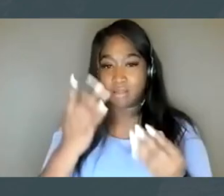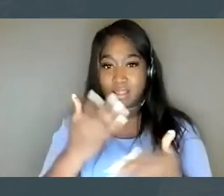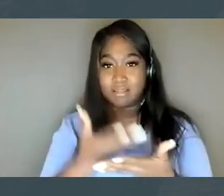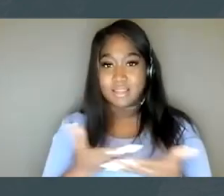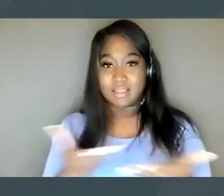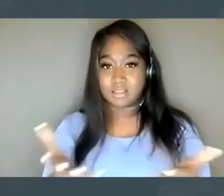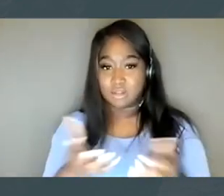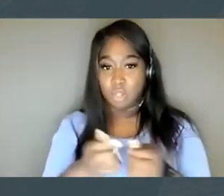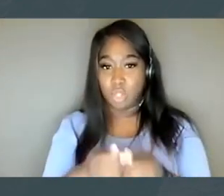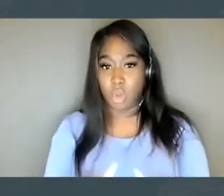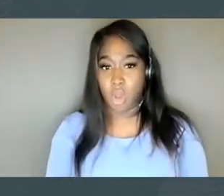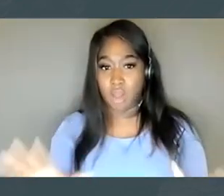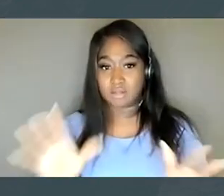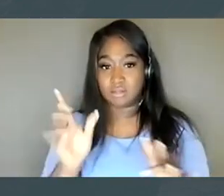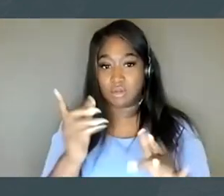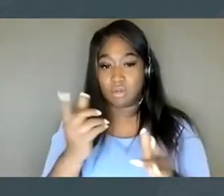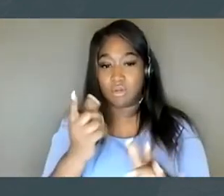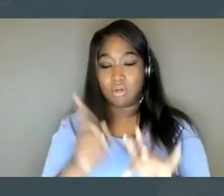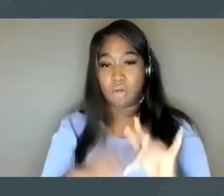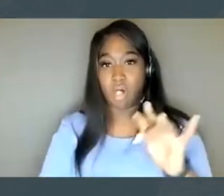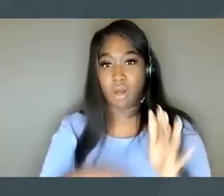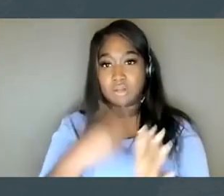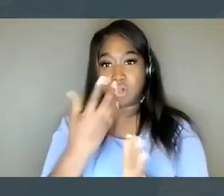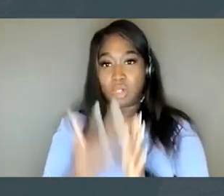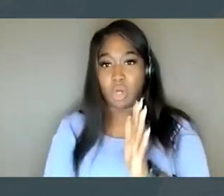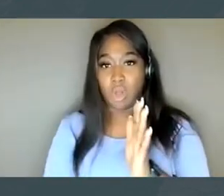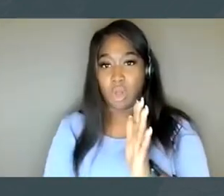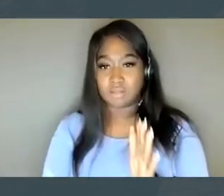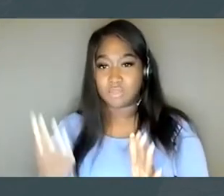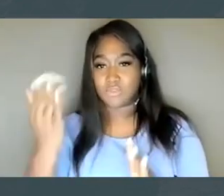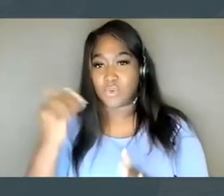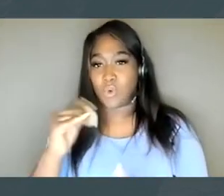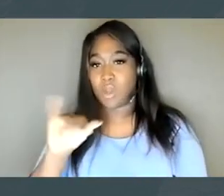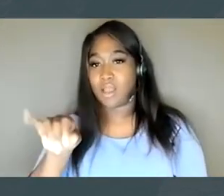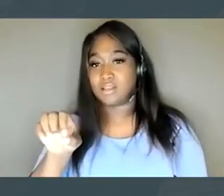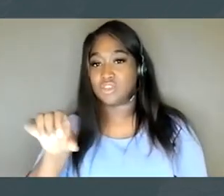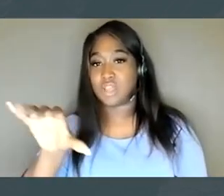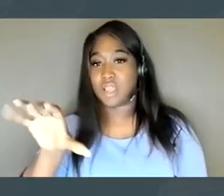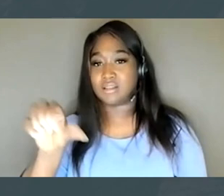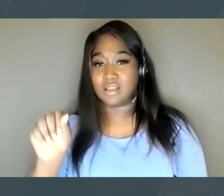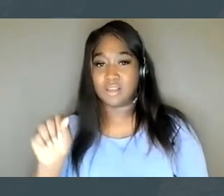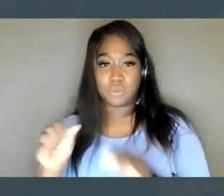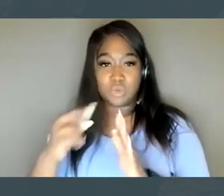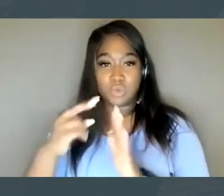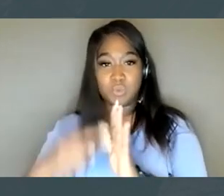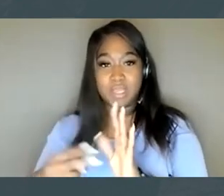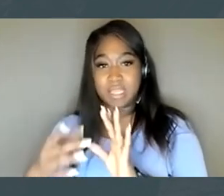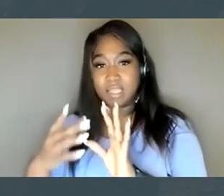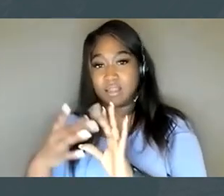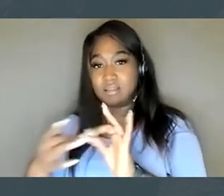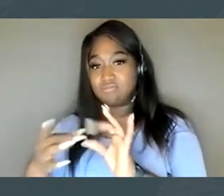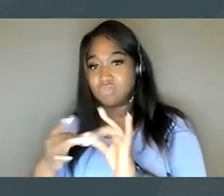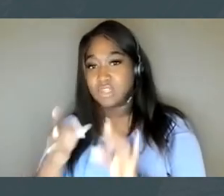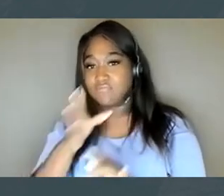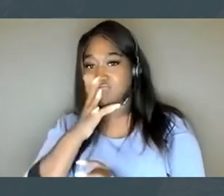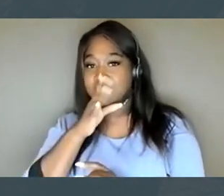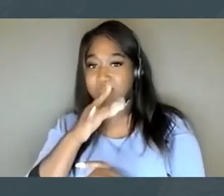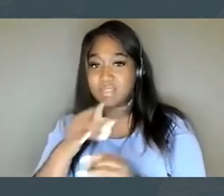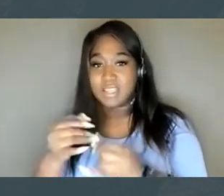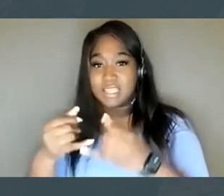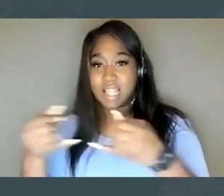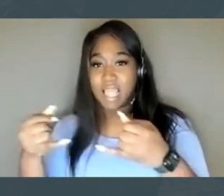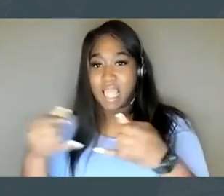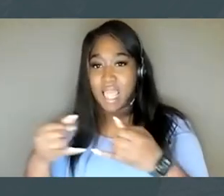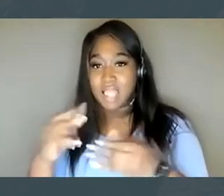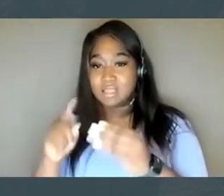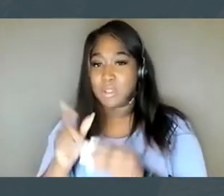Jessica was reading those lines and, you know, mm-hmm. Lose Your Mother about the slave as, you know, the universal definition as being